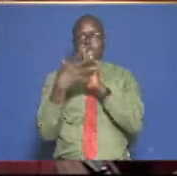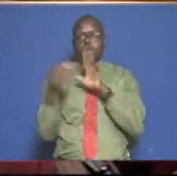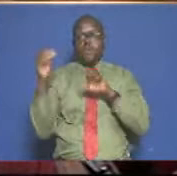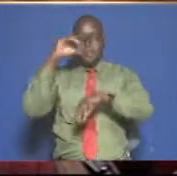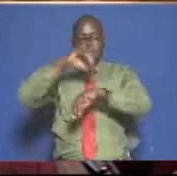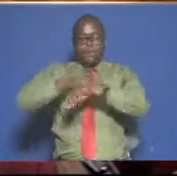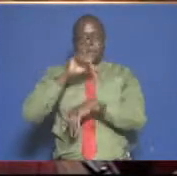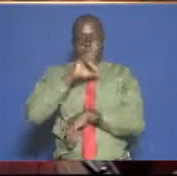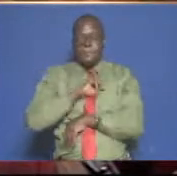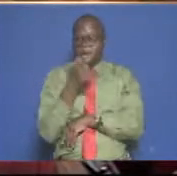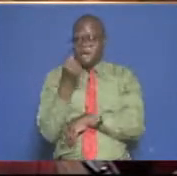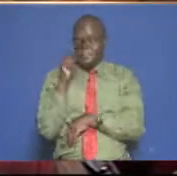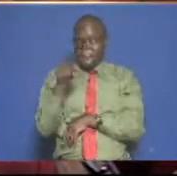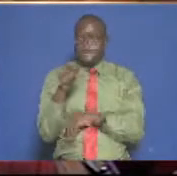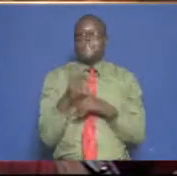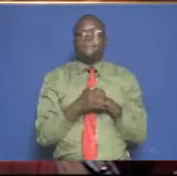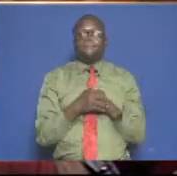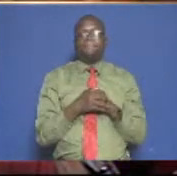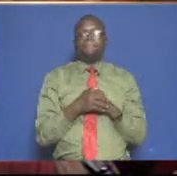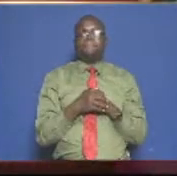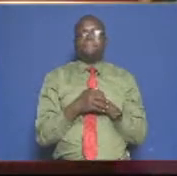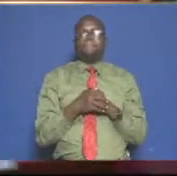Okay.